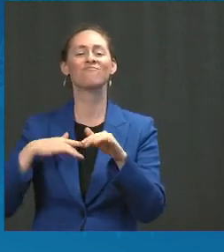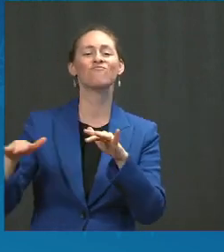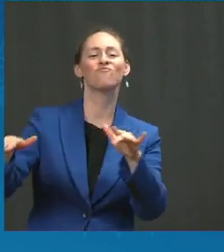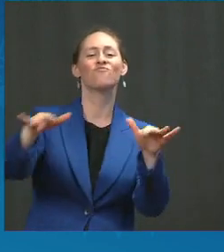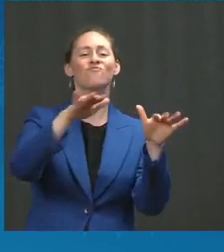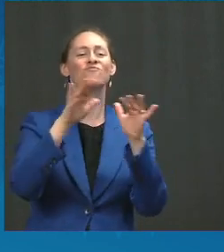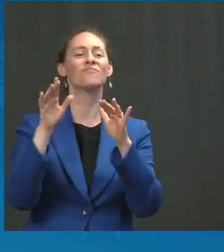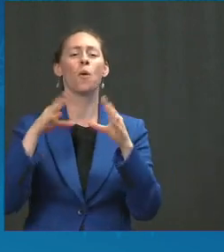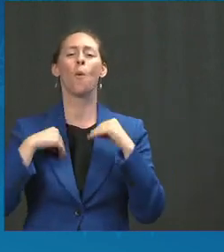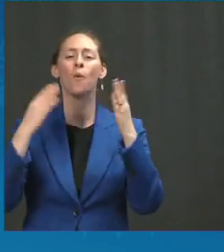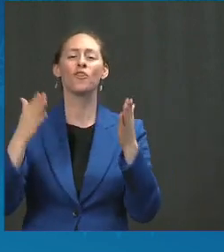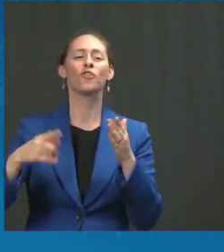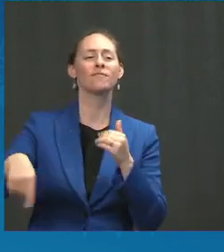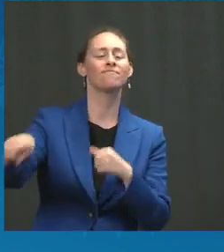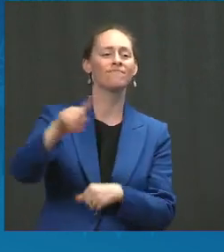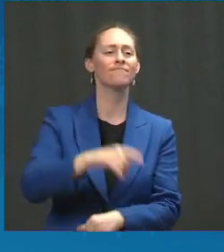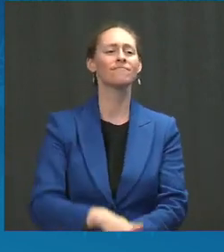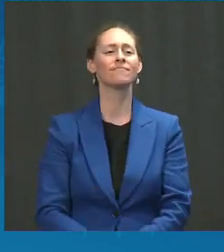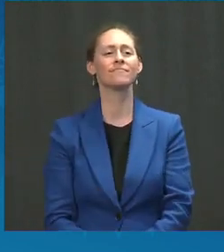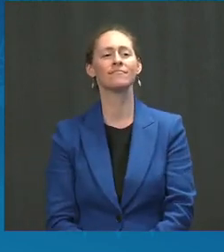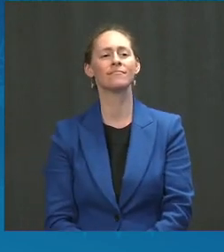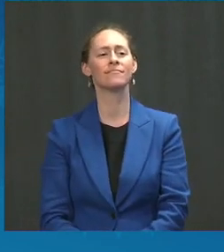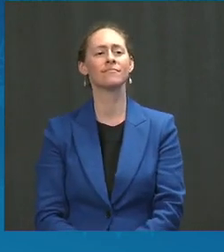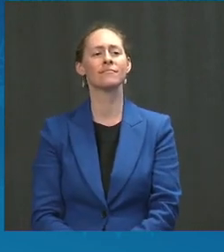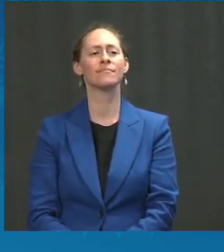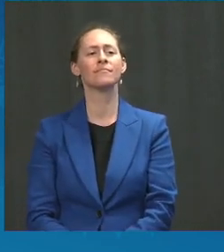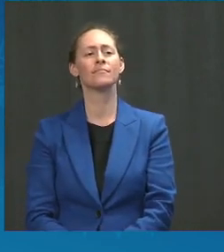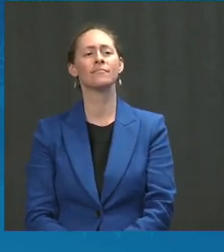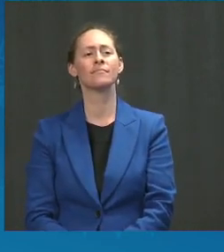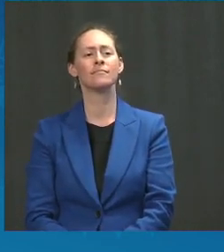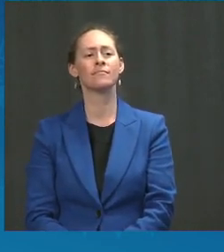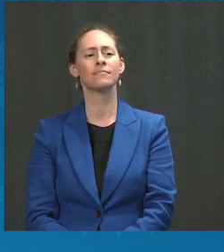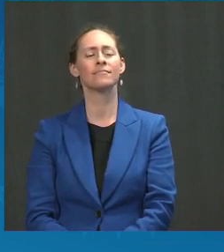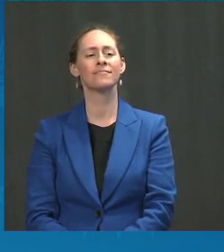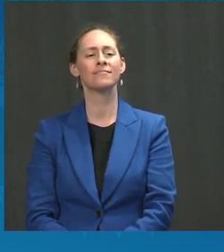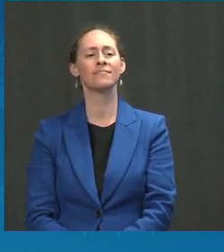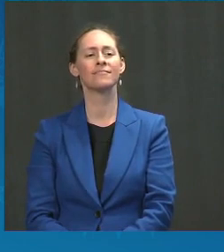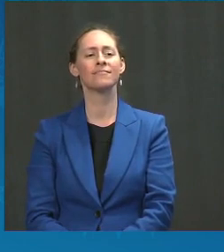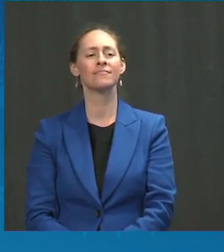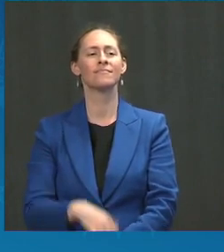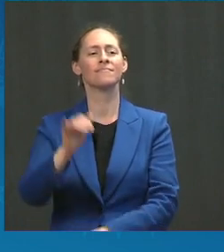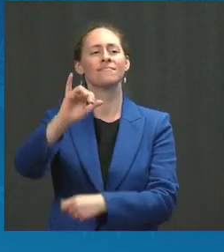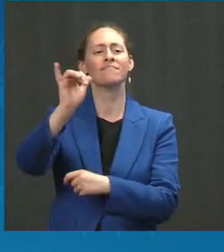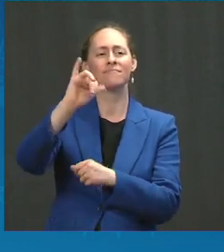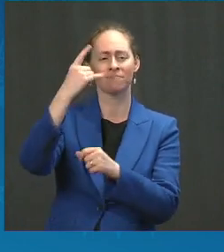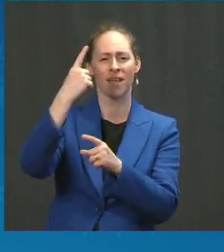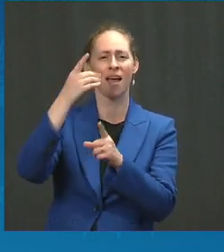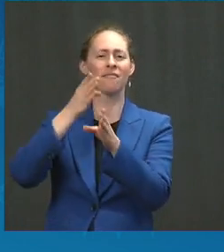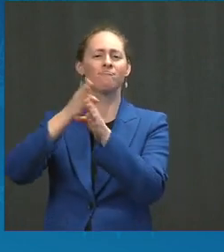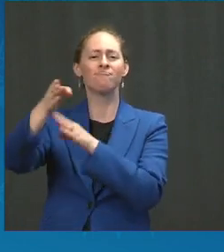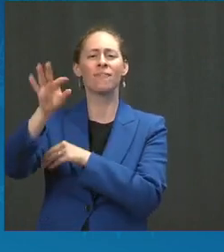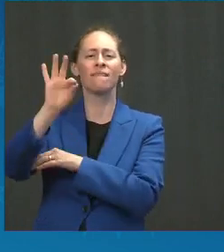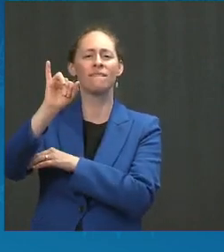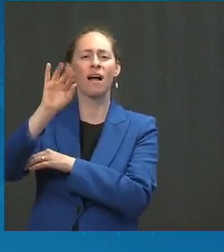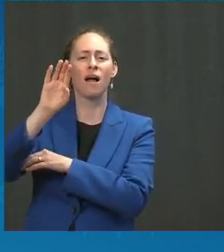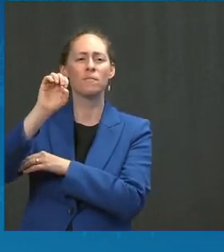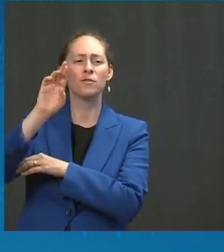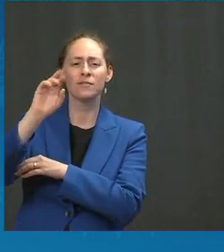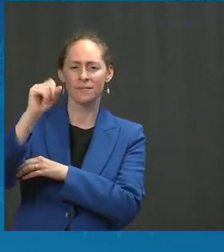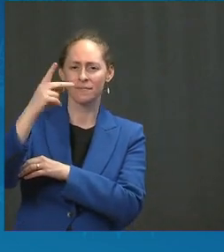place called Fiberspace, just in Virginia, and it's a small business